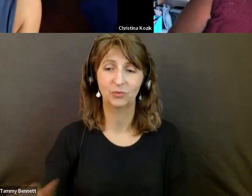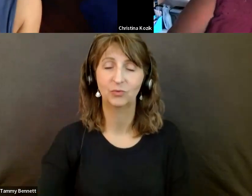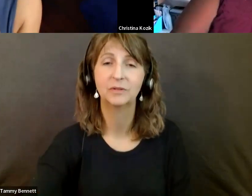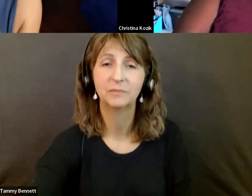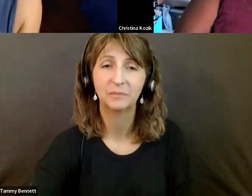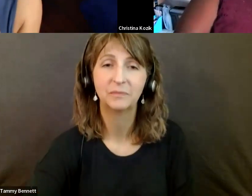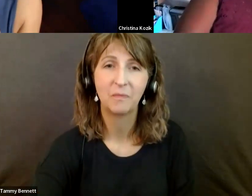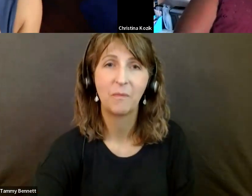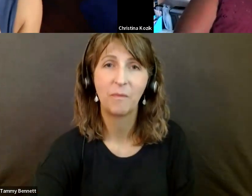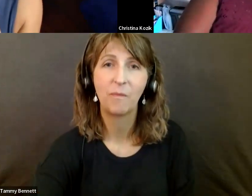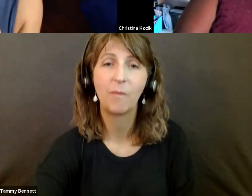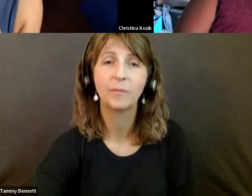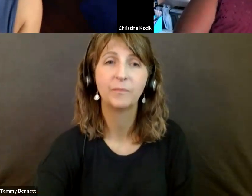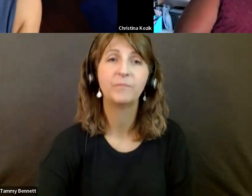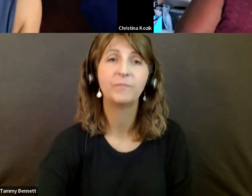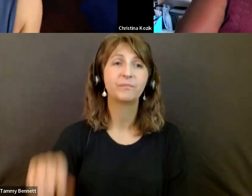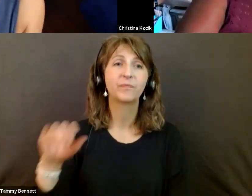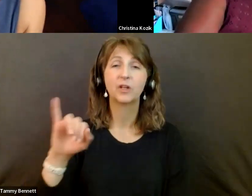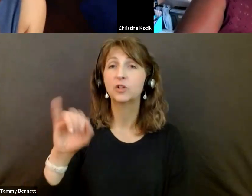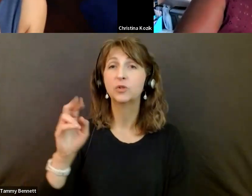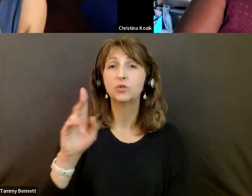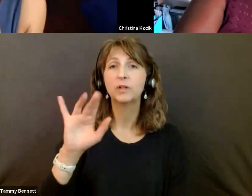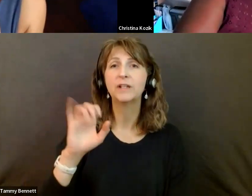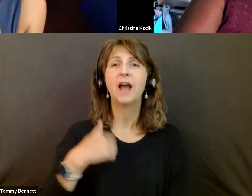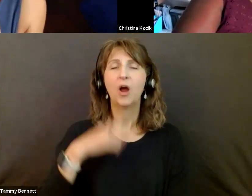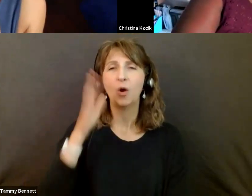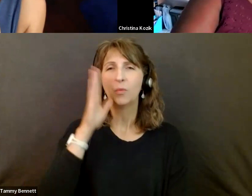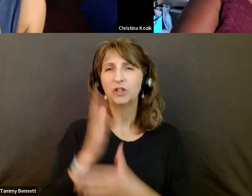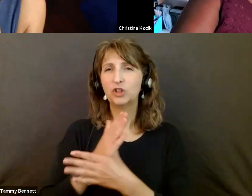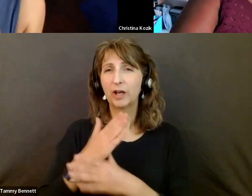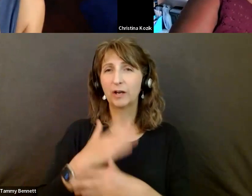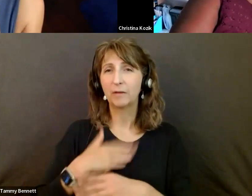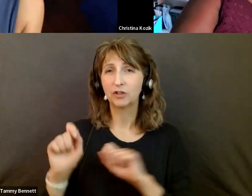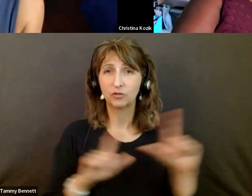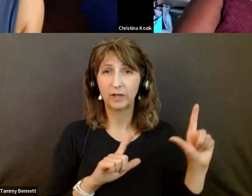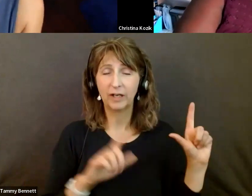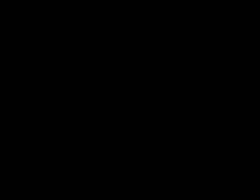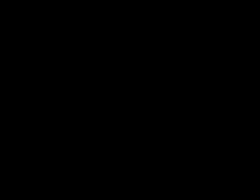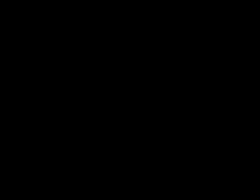So I'm going to share my screen, and we're going to